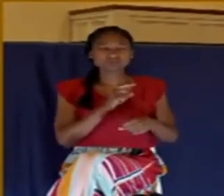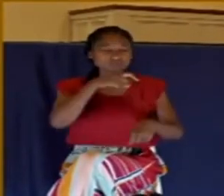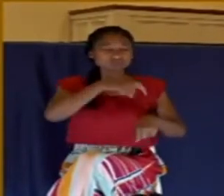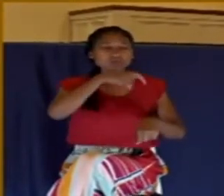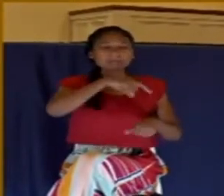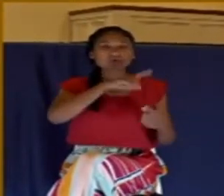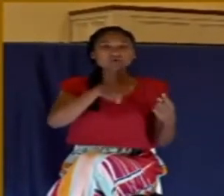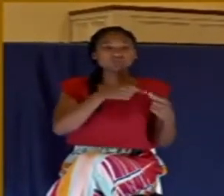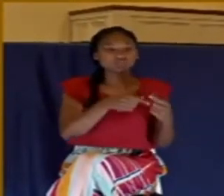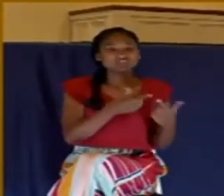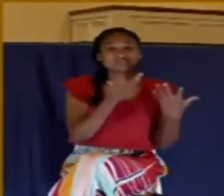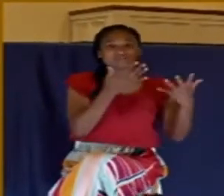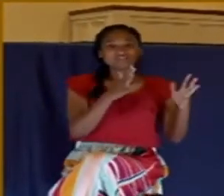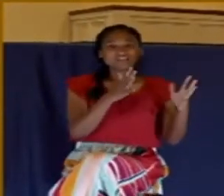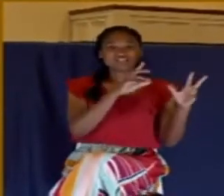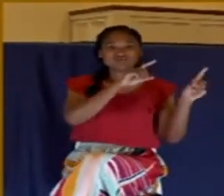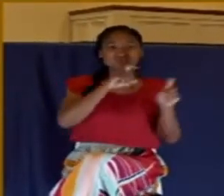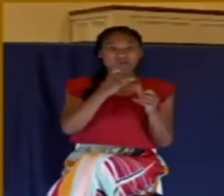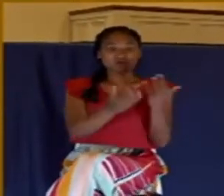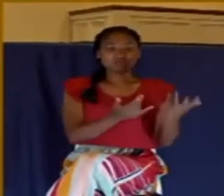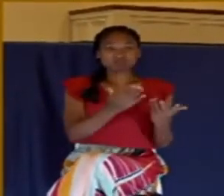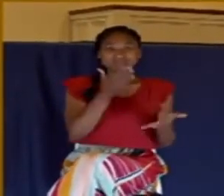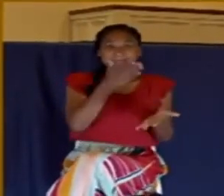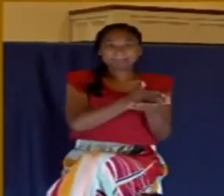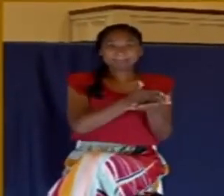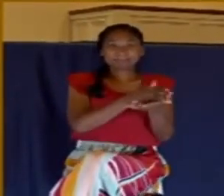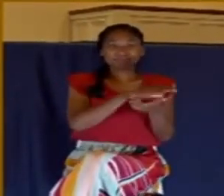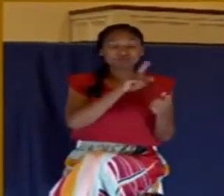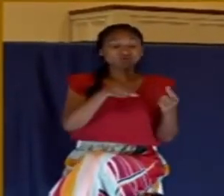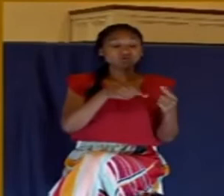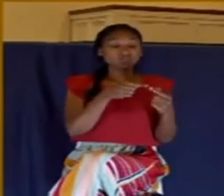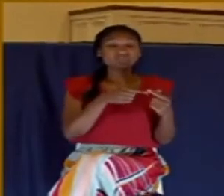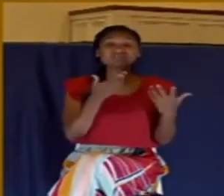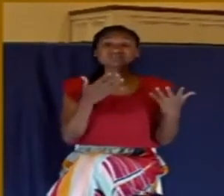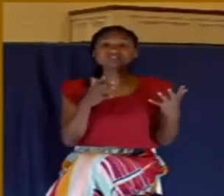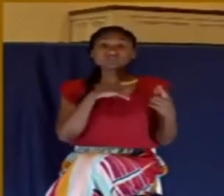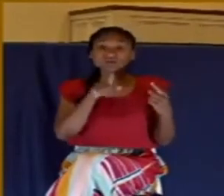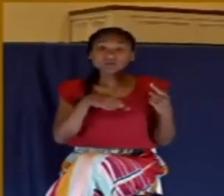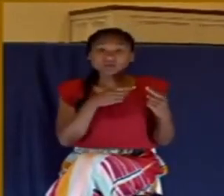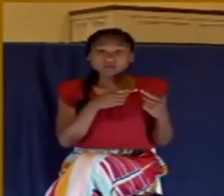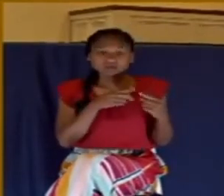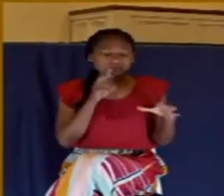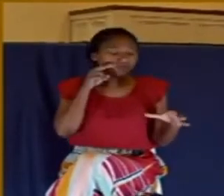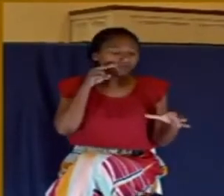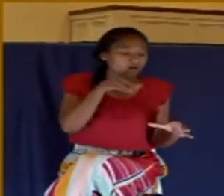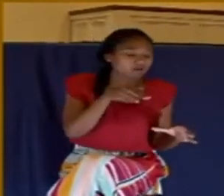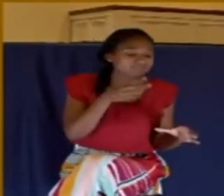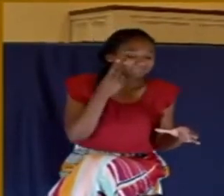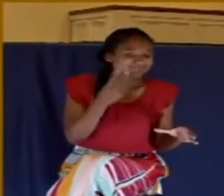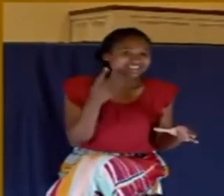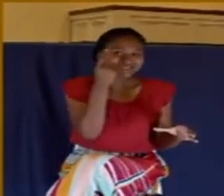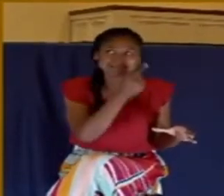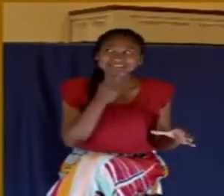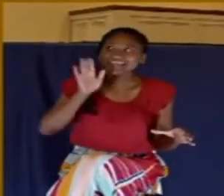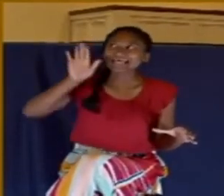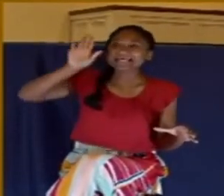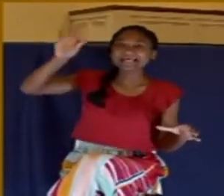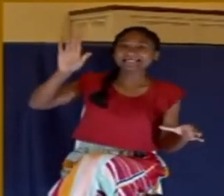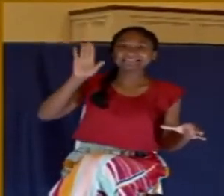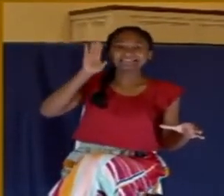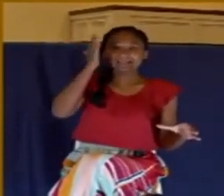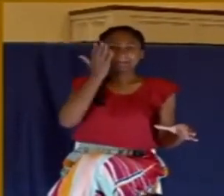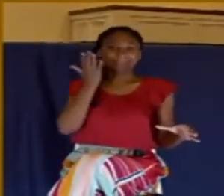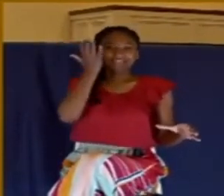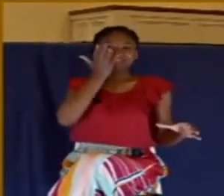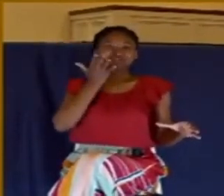when the trial is over, when he can see his image in your life, the image of Christ. So it brings about purity.